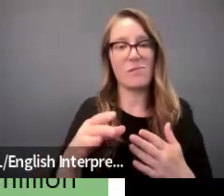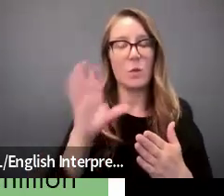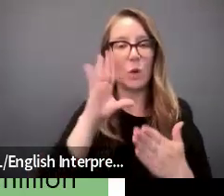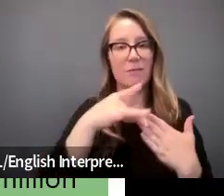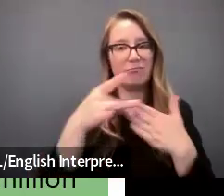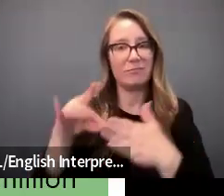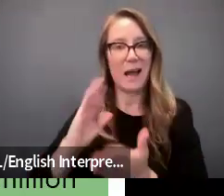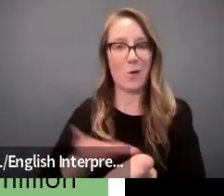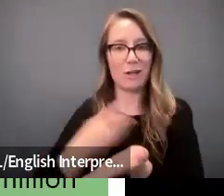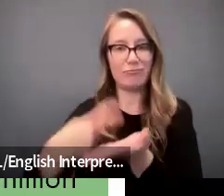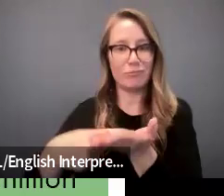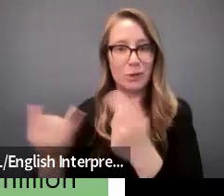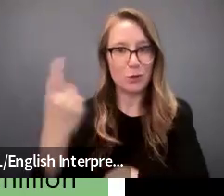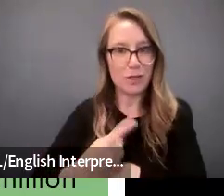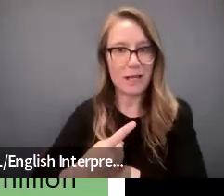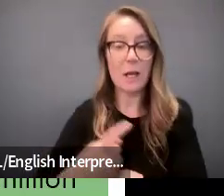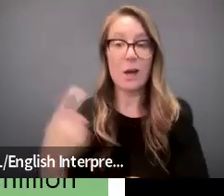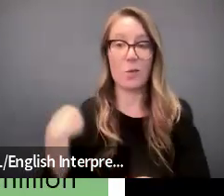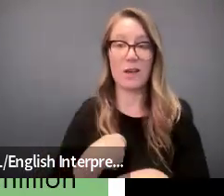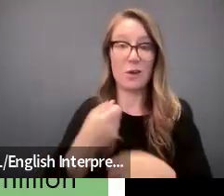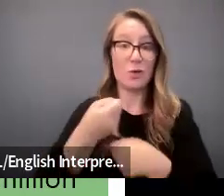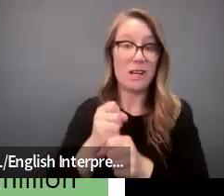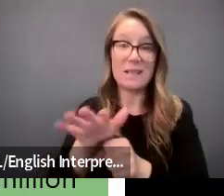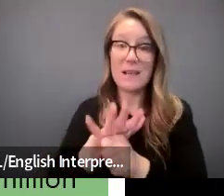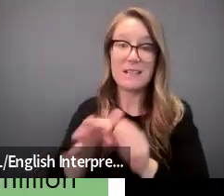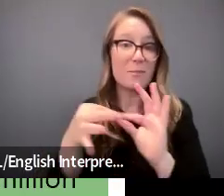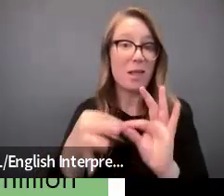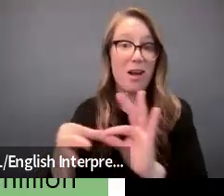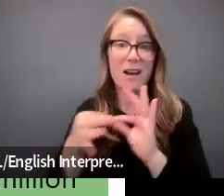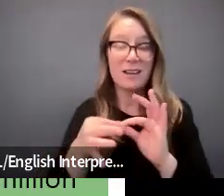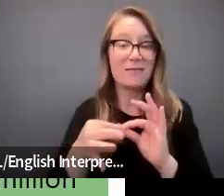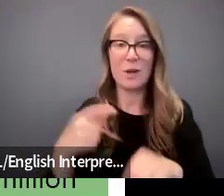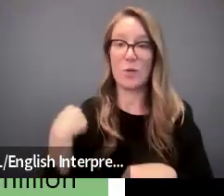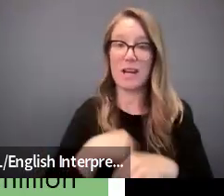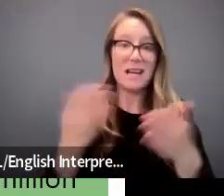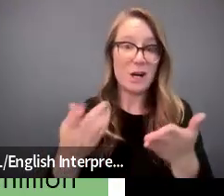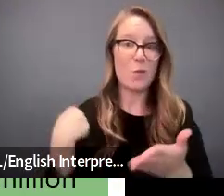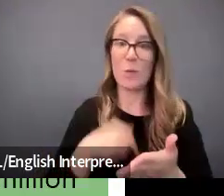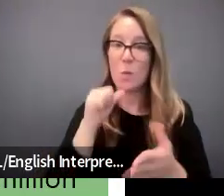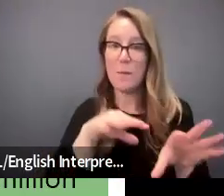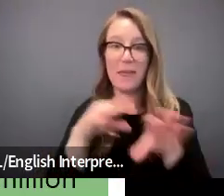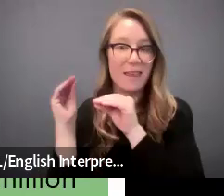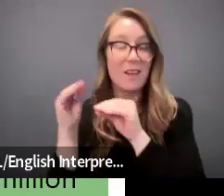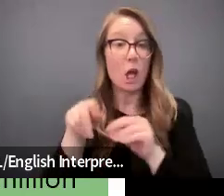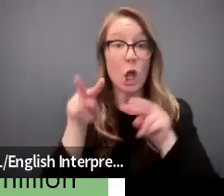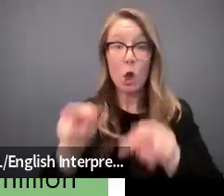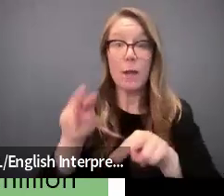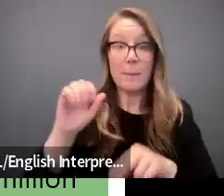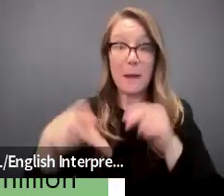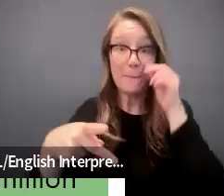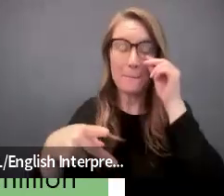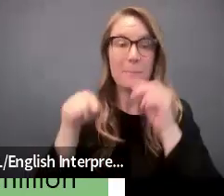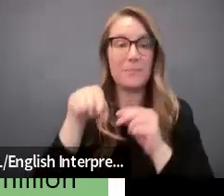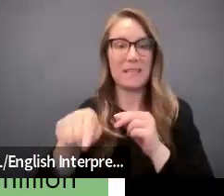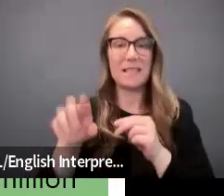today is we've created a space of belonging. Aquí estamos y no nos vamos. If you look at this map, this